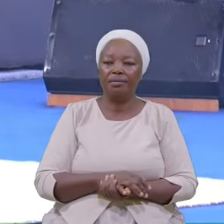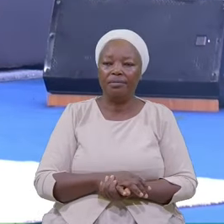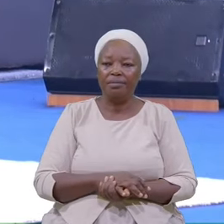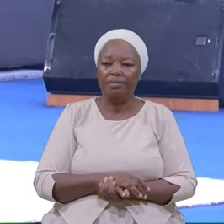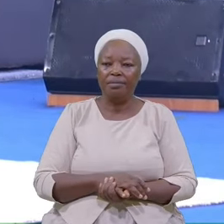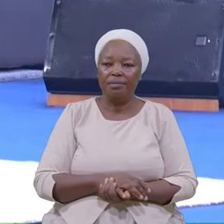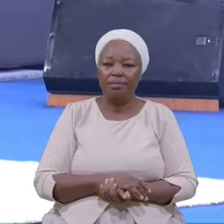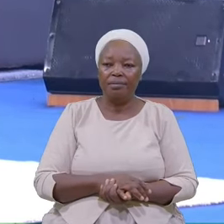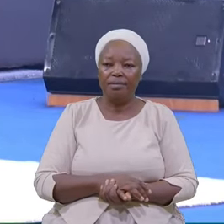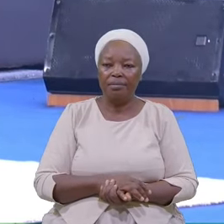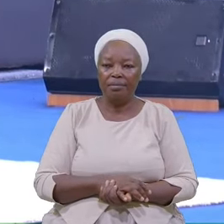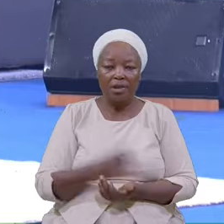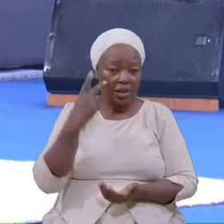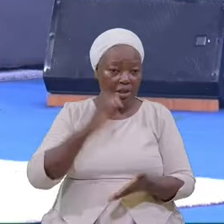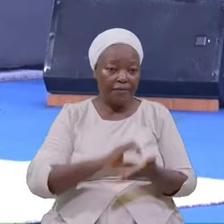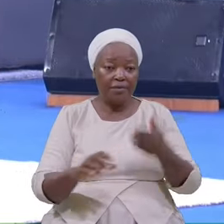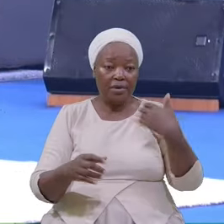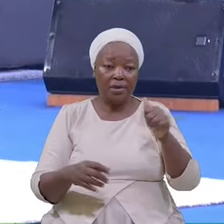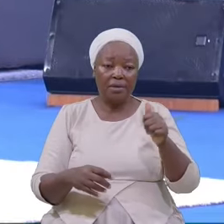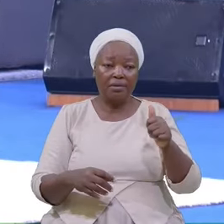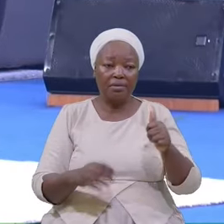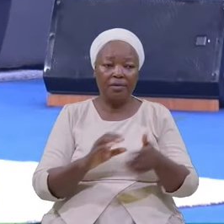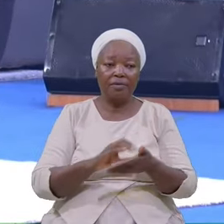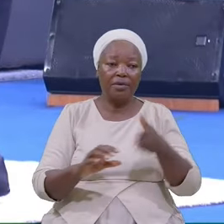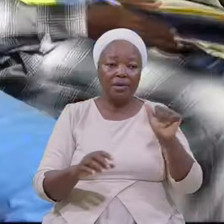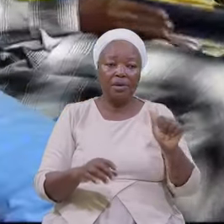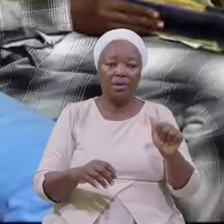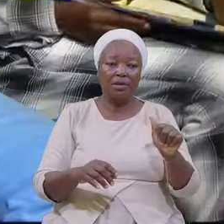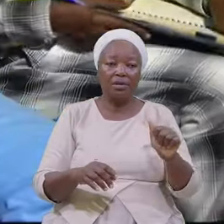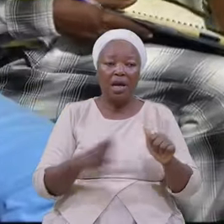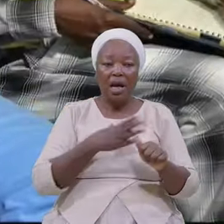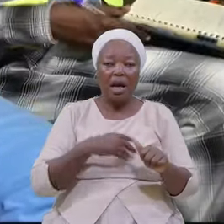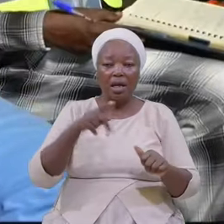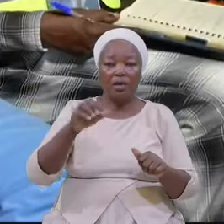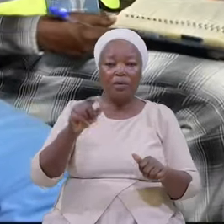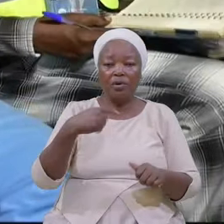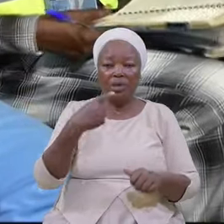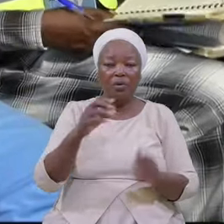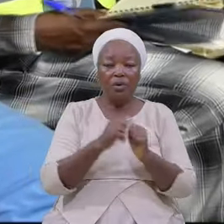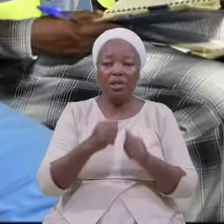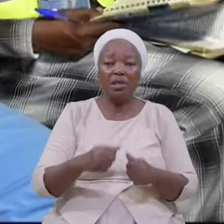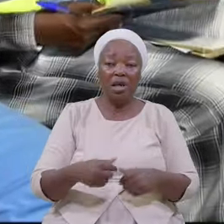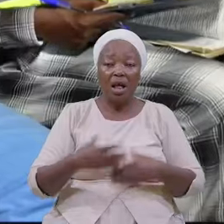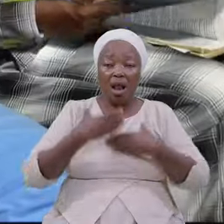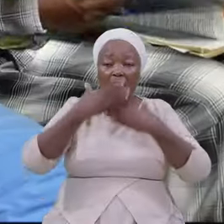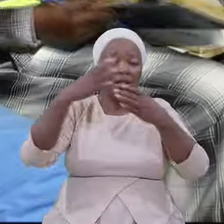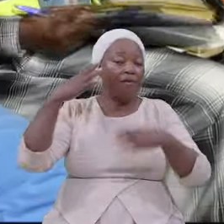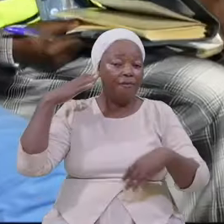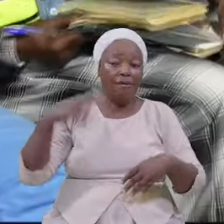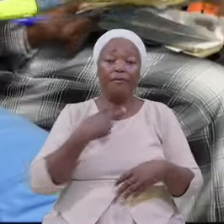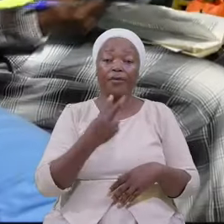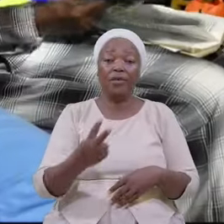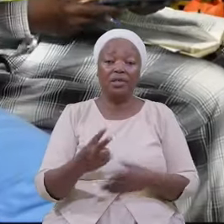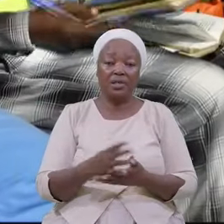guéri. Look at verse 10. Ouais, le verset 10. And Paul said with a loud voice. Et